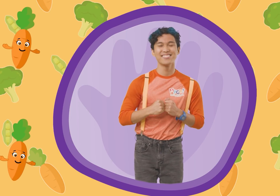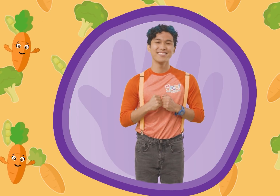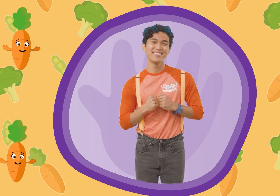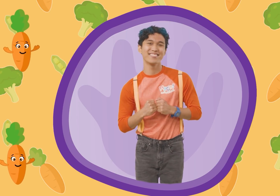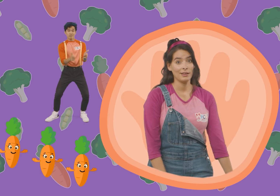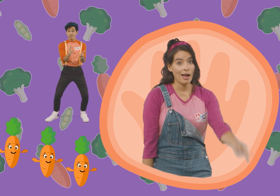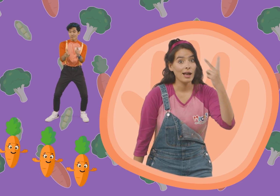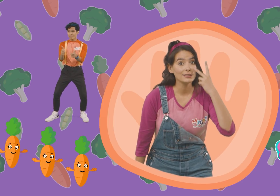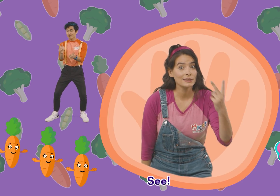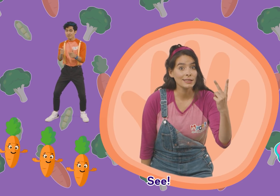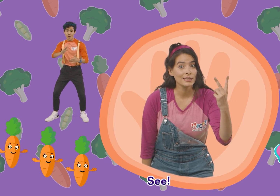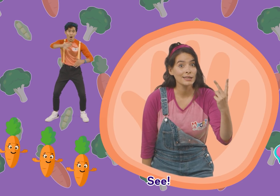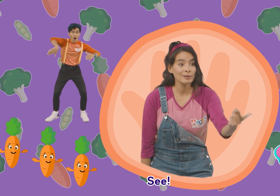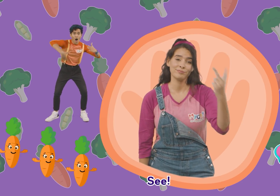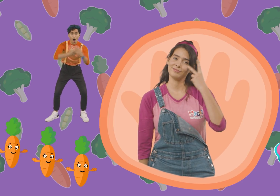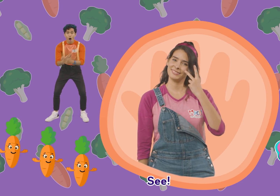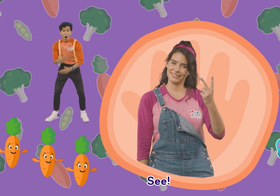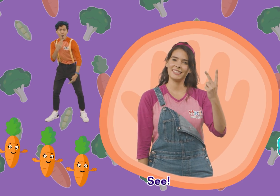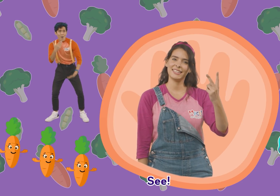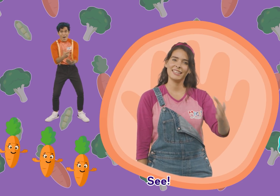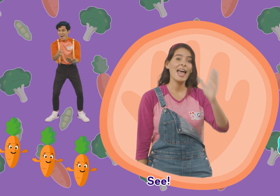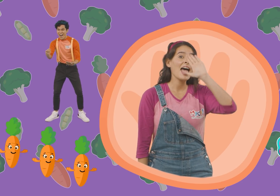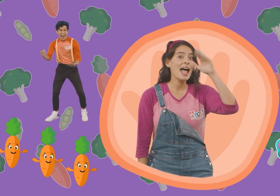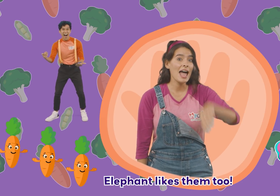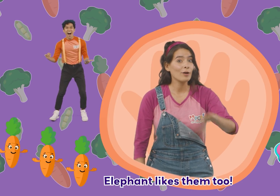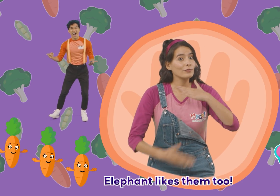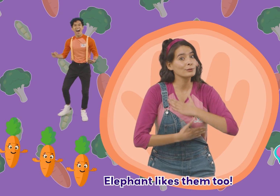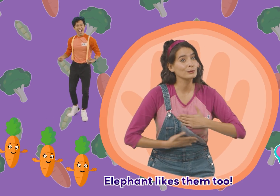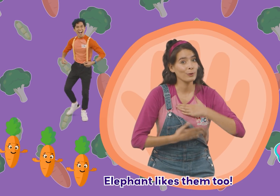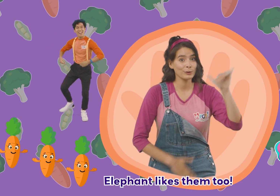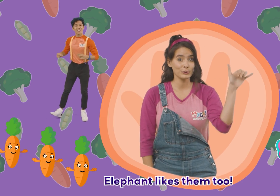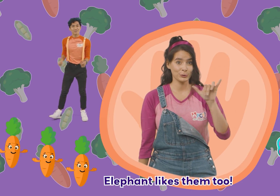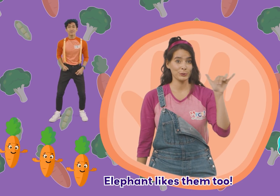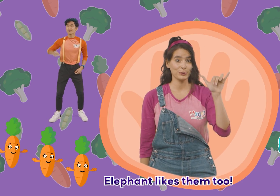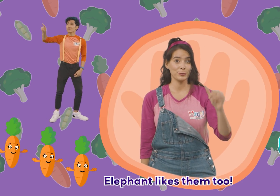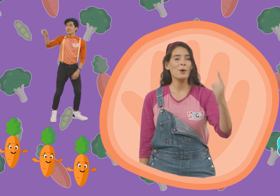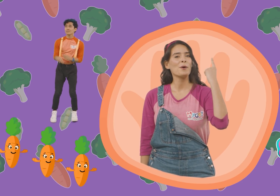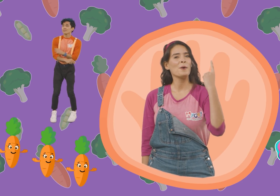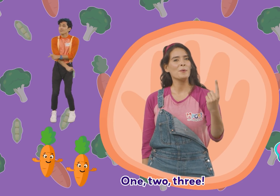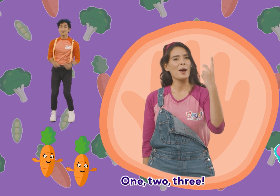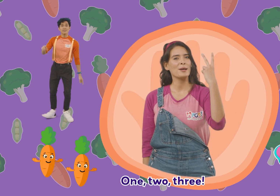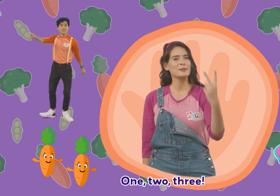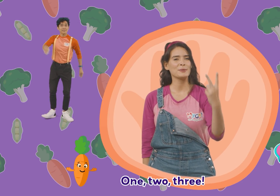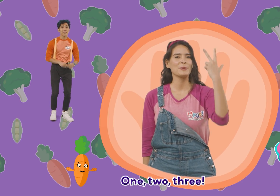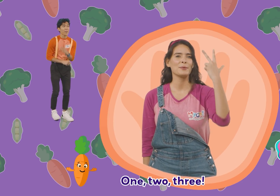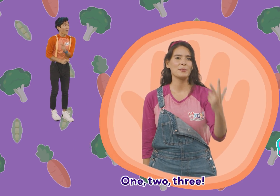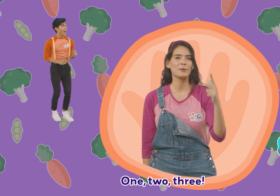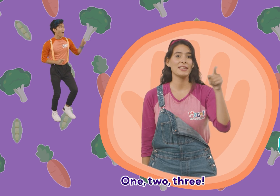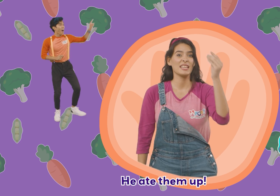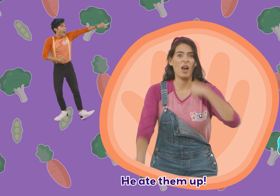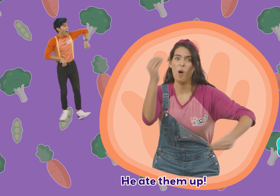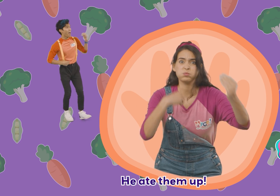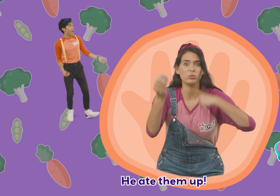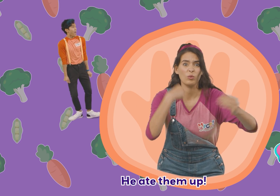ooh. See, see, elephant likes them too. One, two,